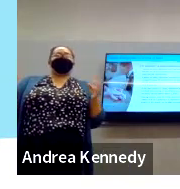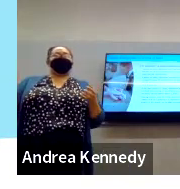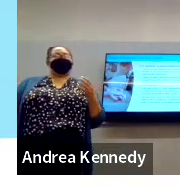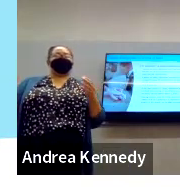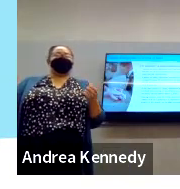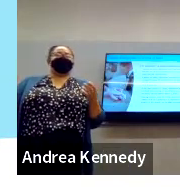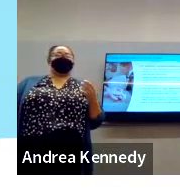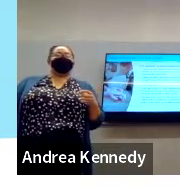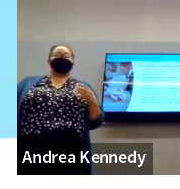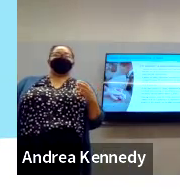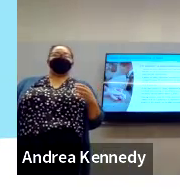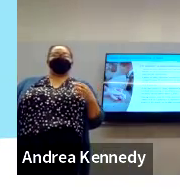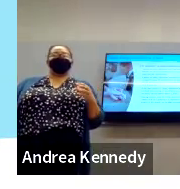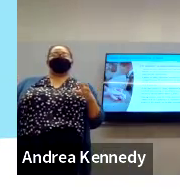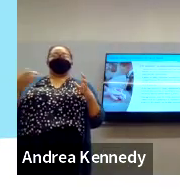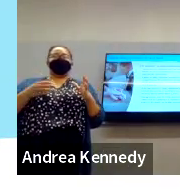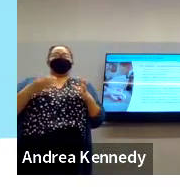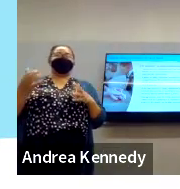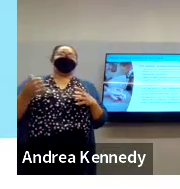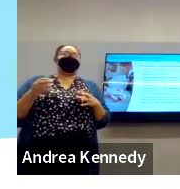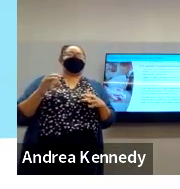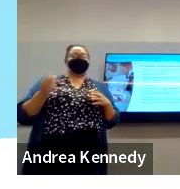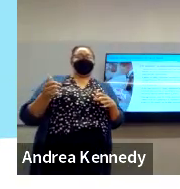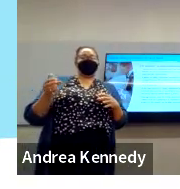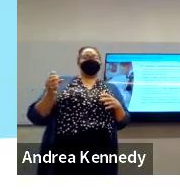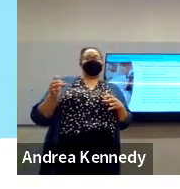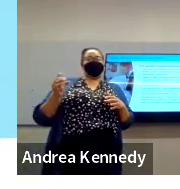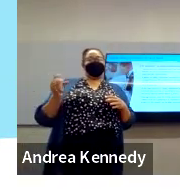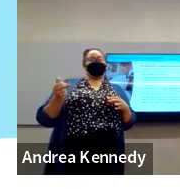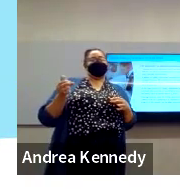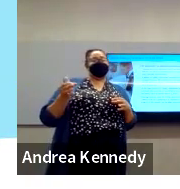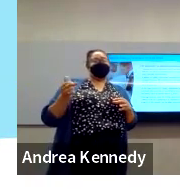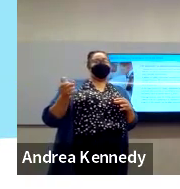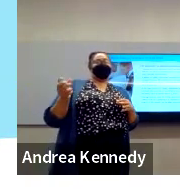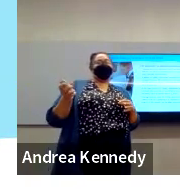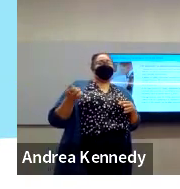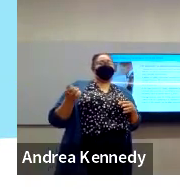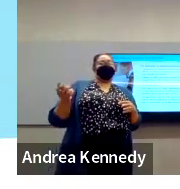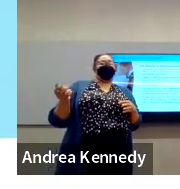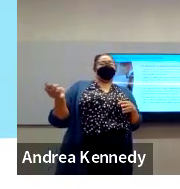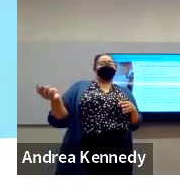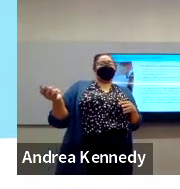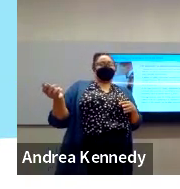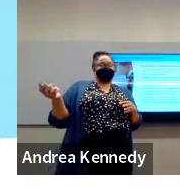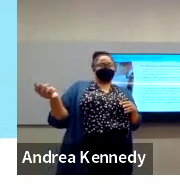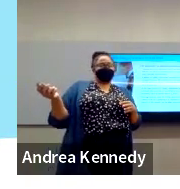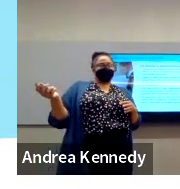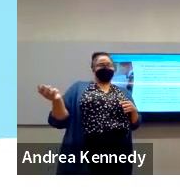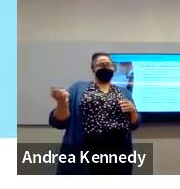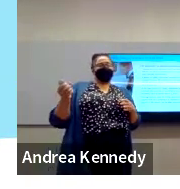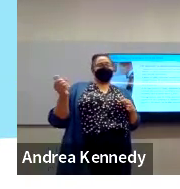doesn't necessarily have to follow every single rule, but they have to give it within that 12-month period. And